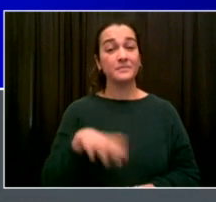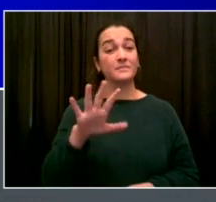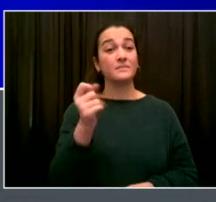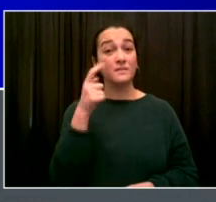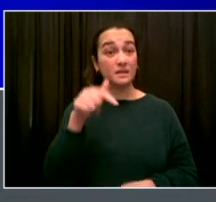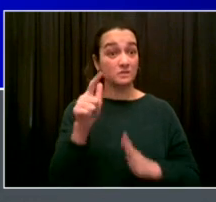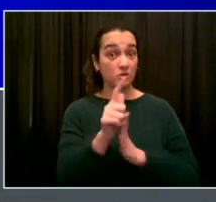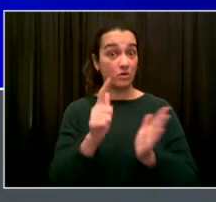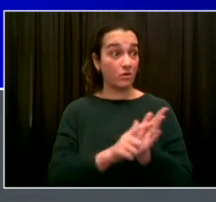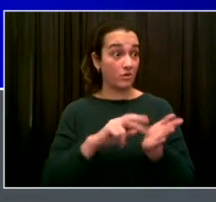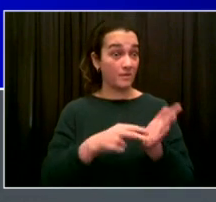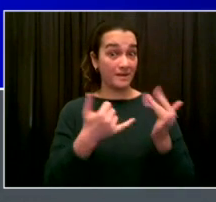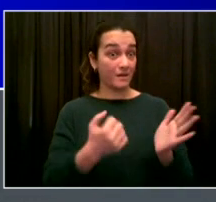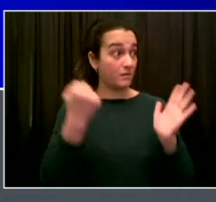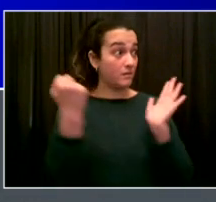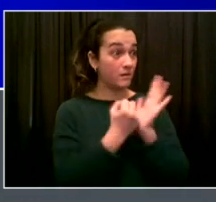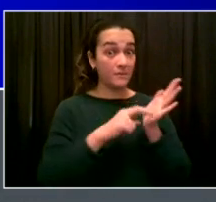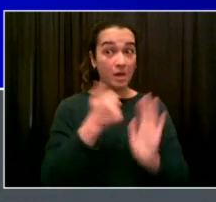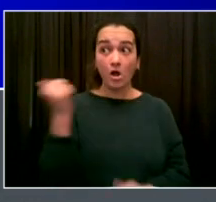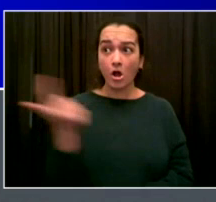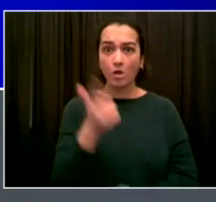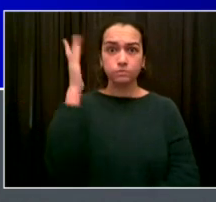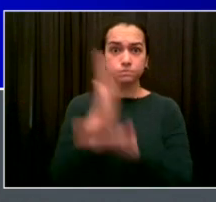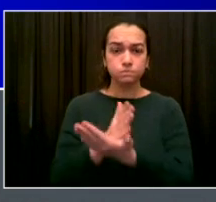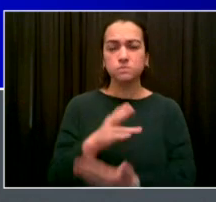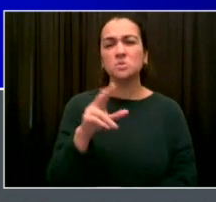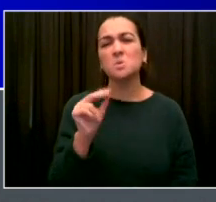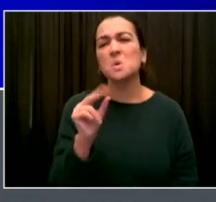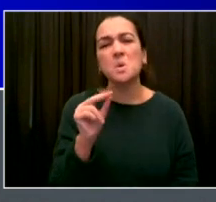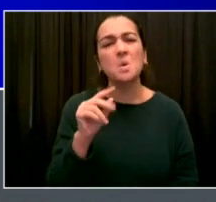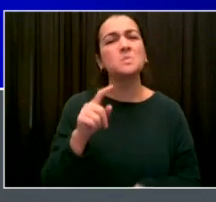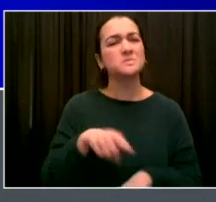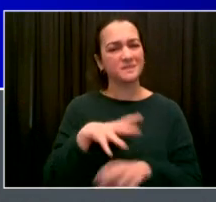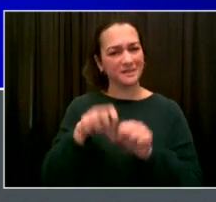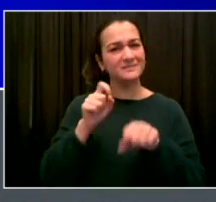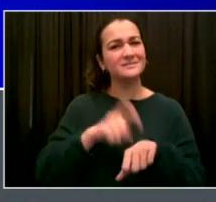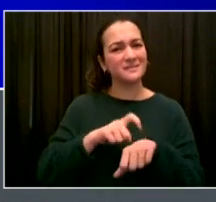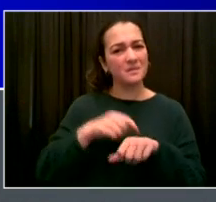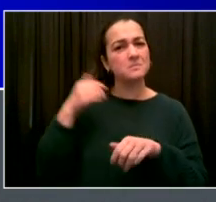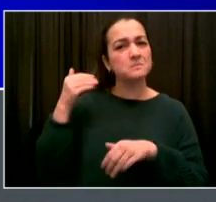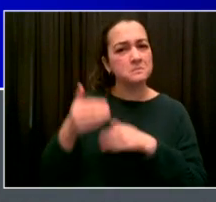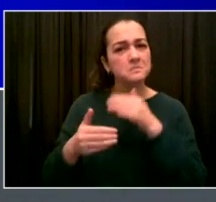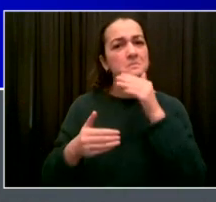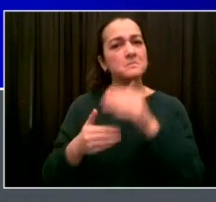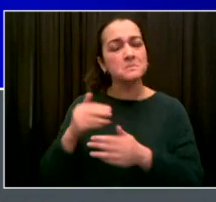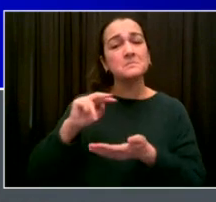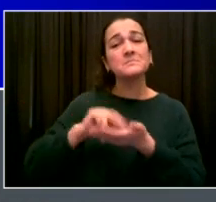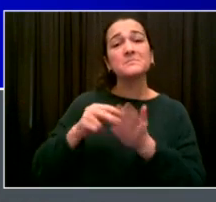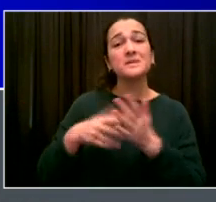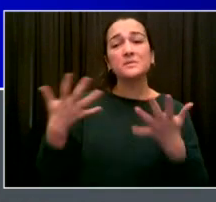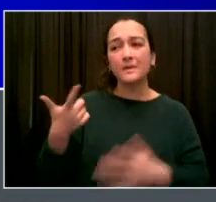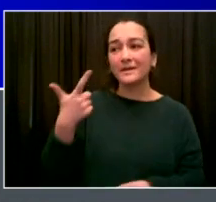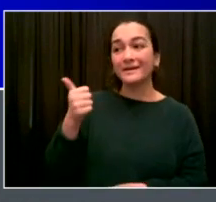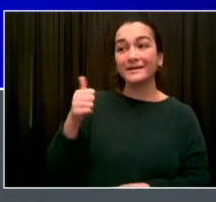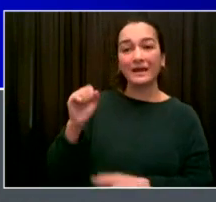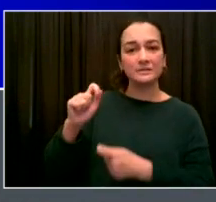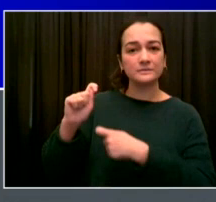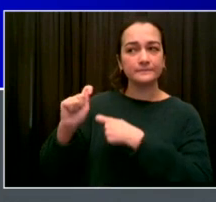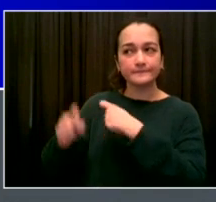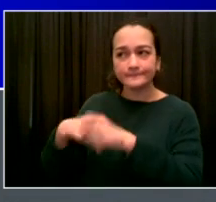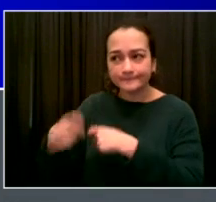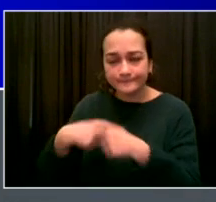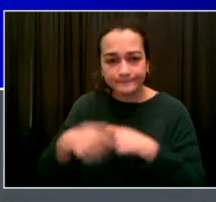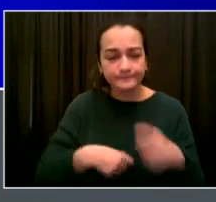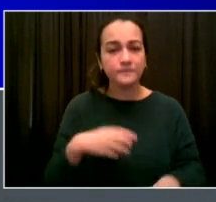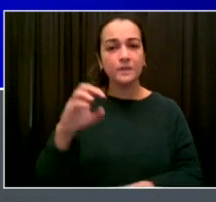increasingly becoming renewable electricity. This is part of how we wean ourselves off fossil fuels once and for all. We